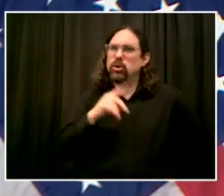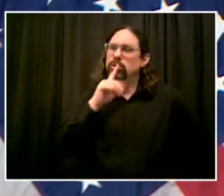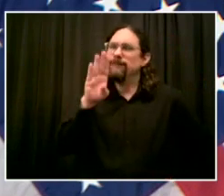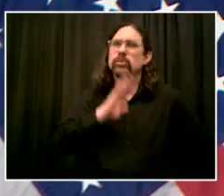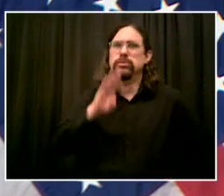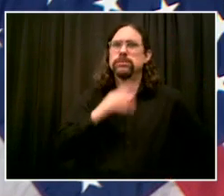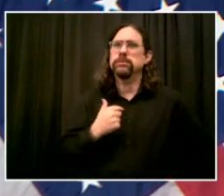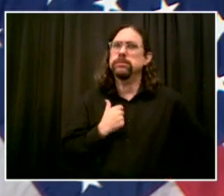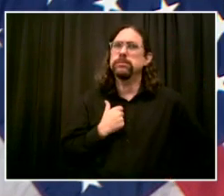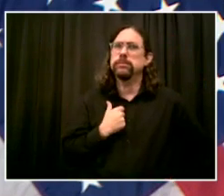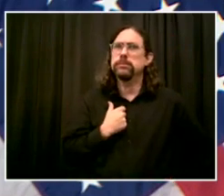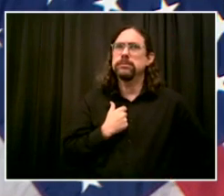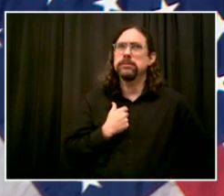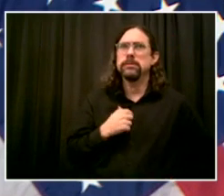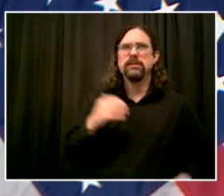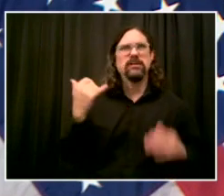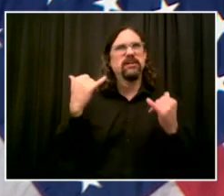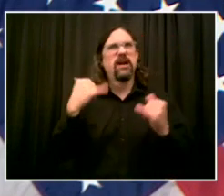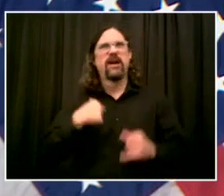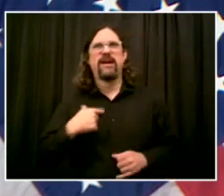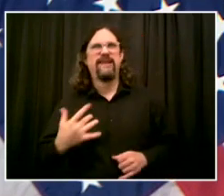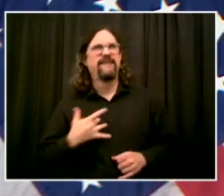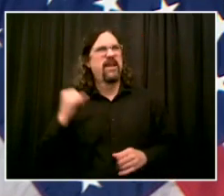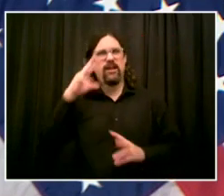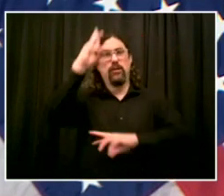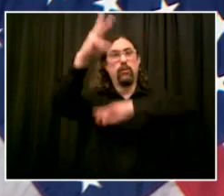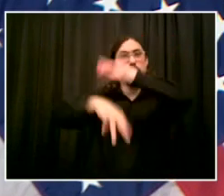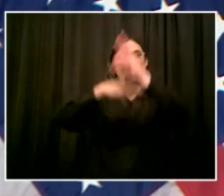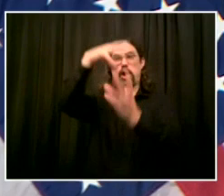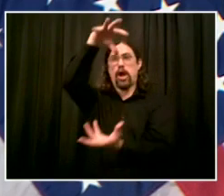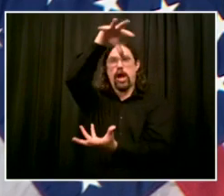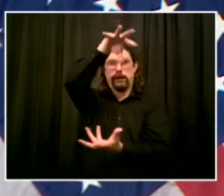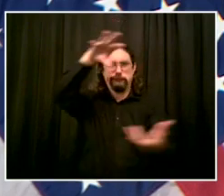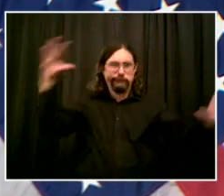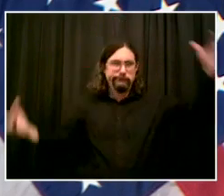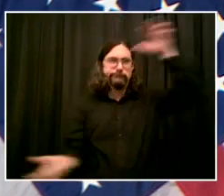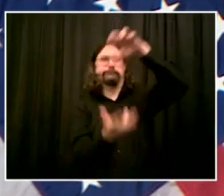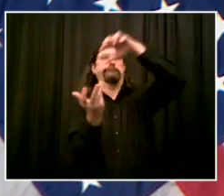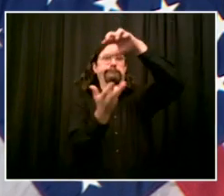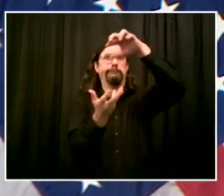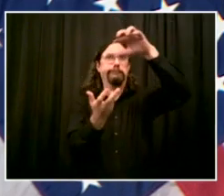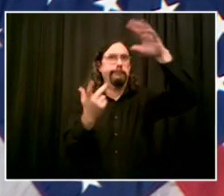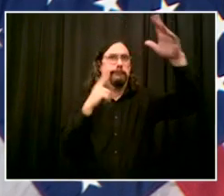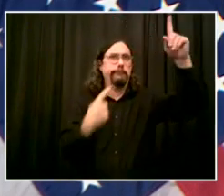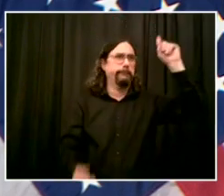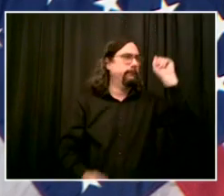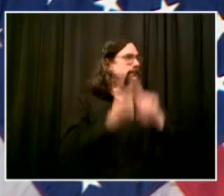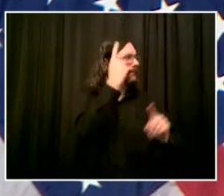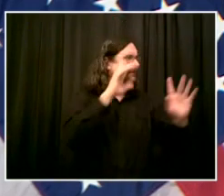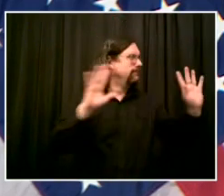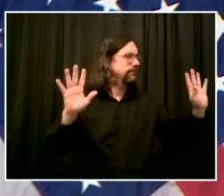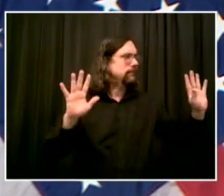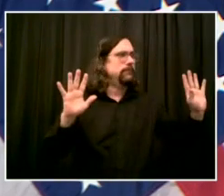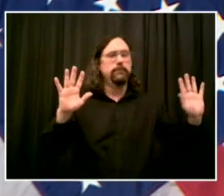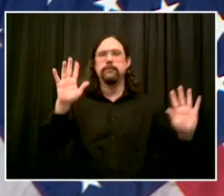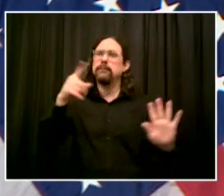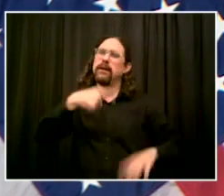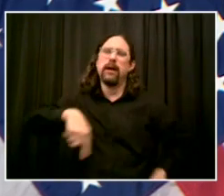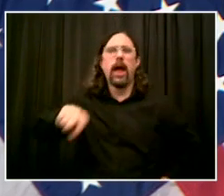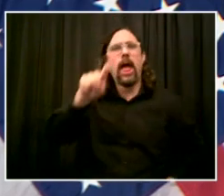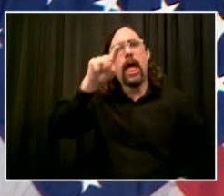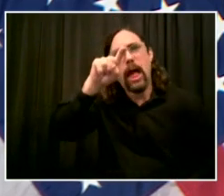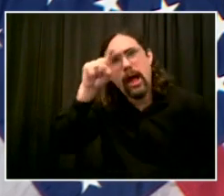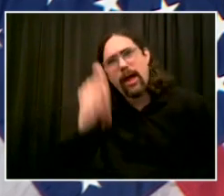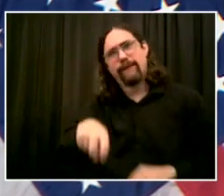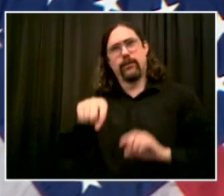down. I mean, we got to do better than that. But what I said in an interview yesterday was I was at I stopped in and spent quite a bit of